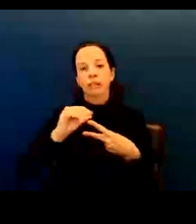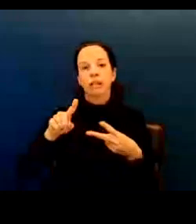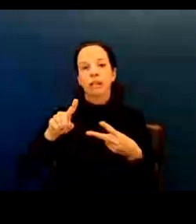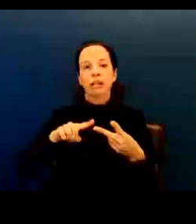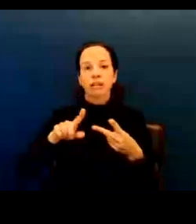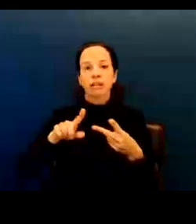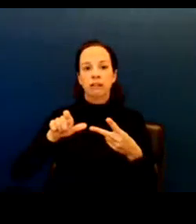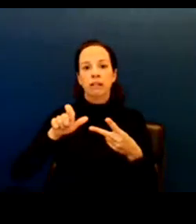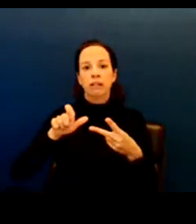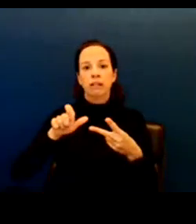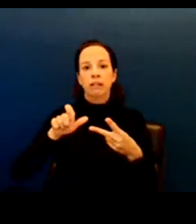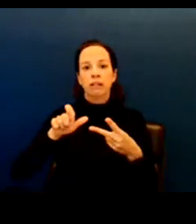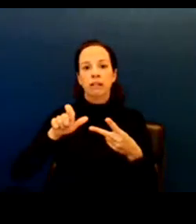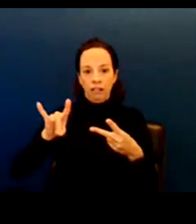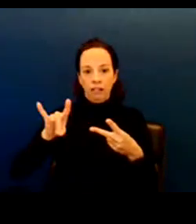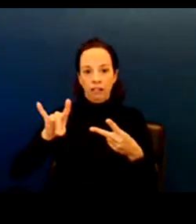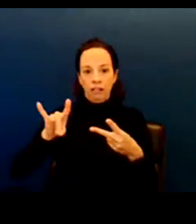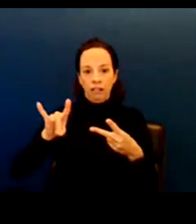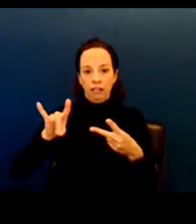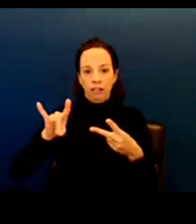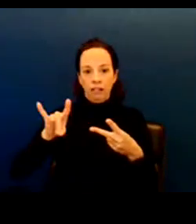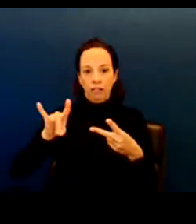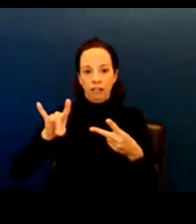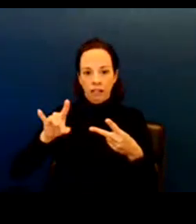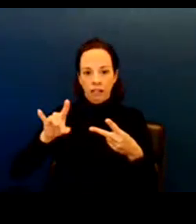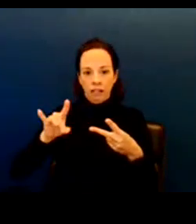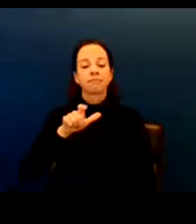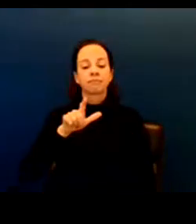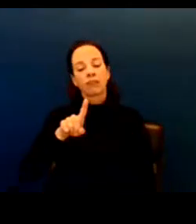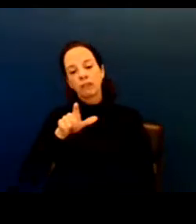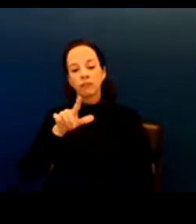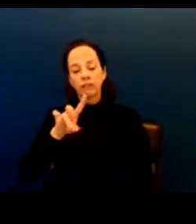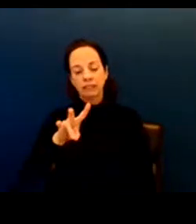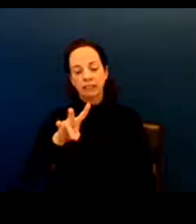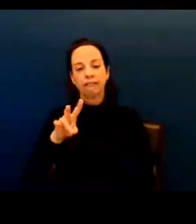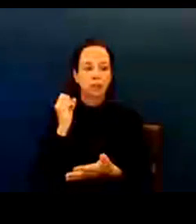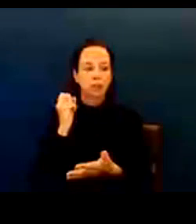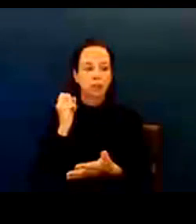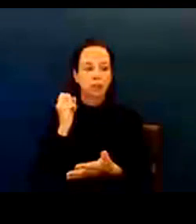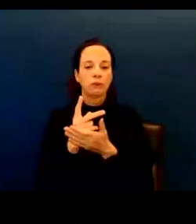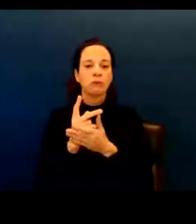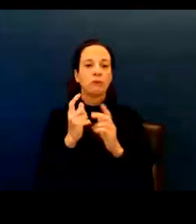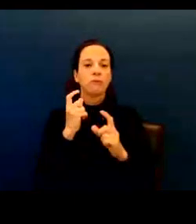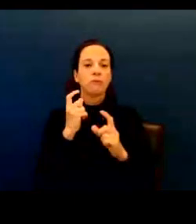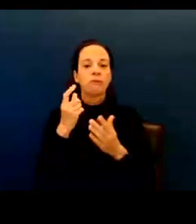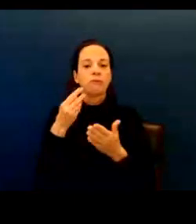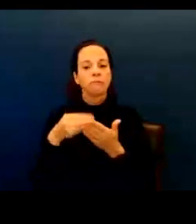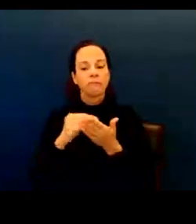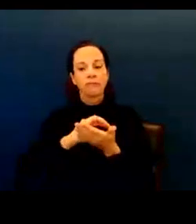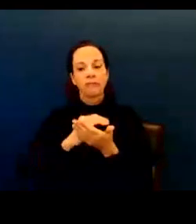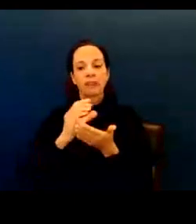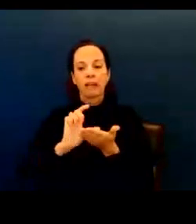end. Tab 127 is an action item to approve allocations totaling